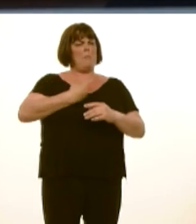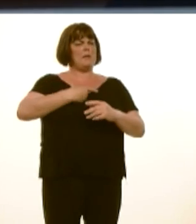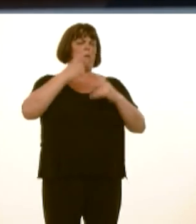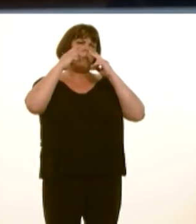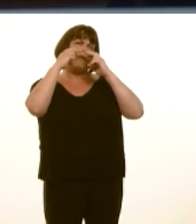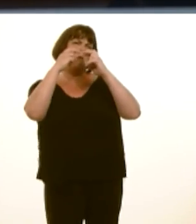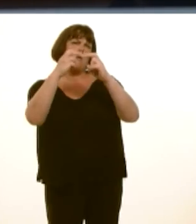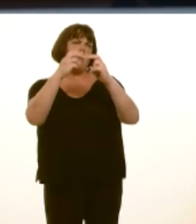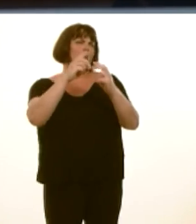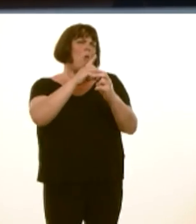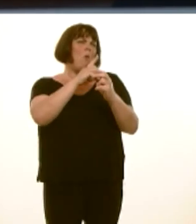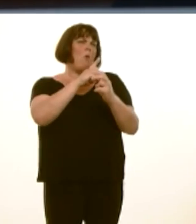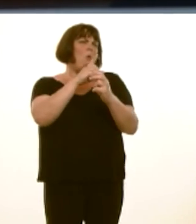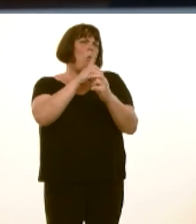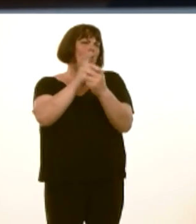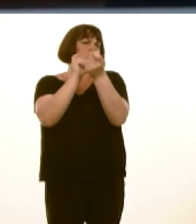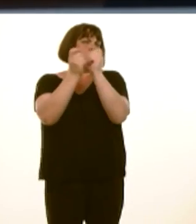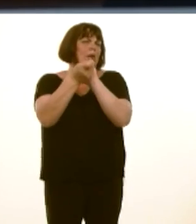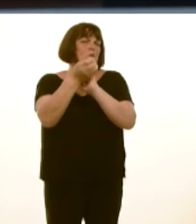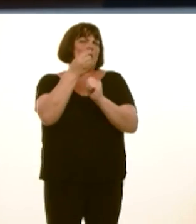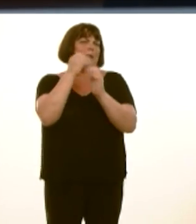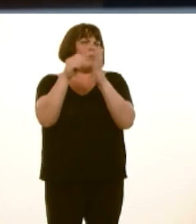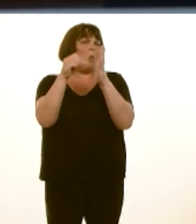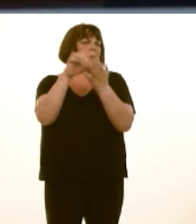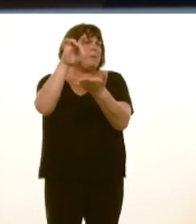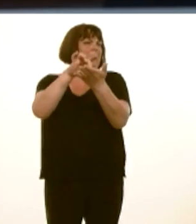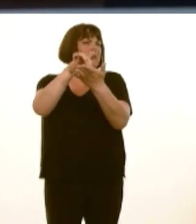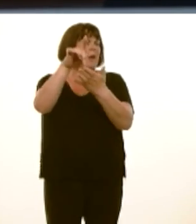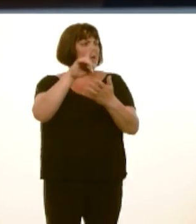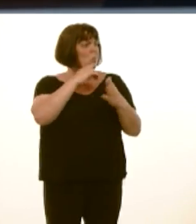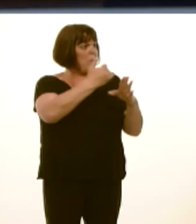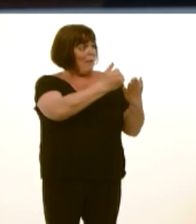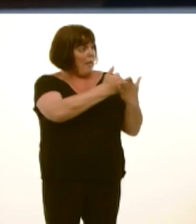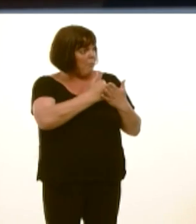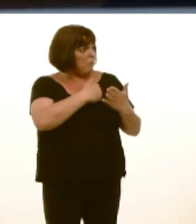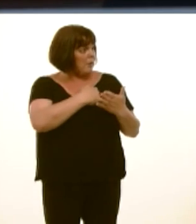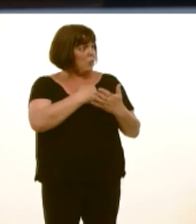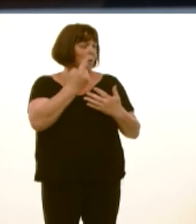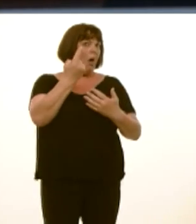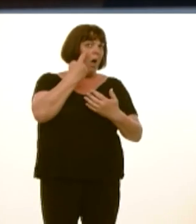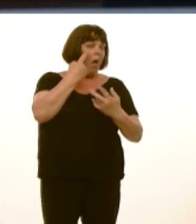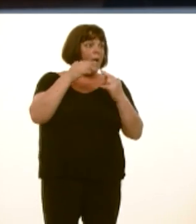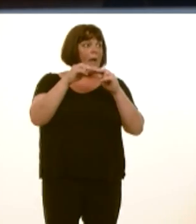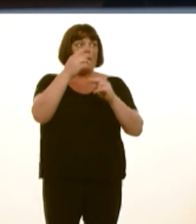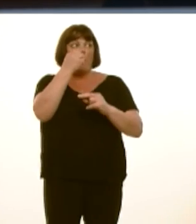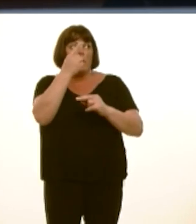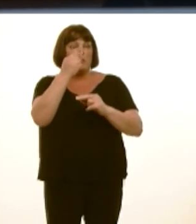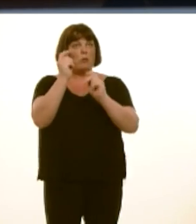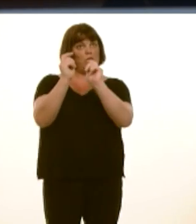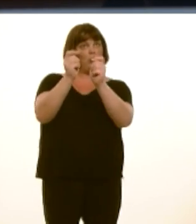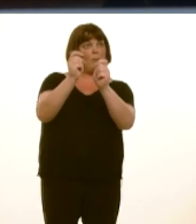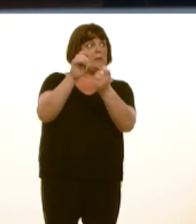more closely, but would you work with me to look at this as a possibility and a treatment centre